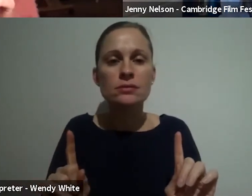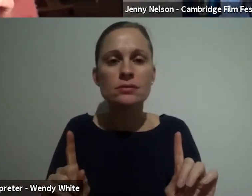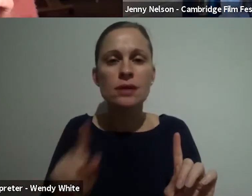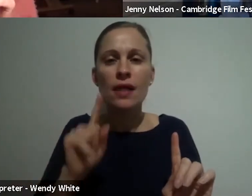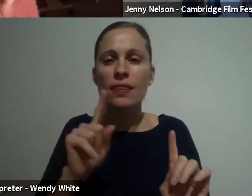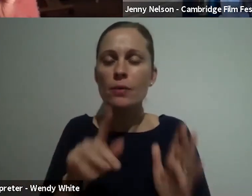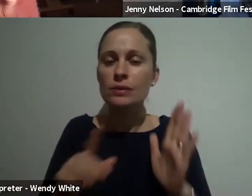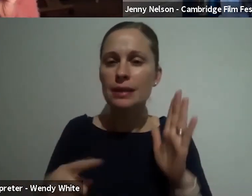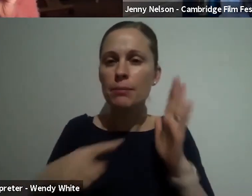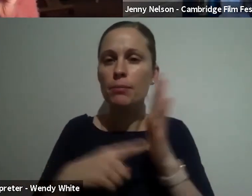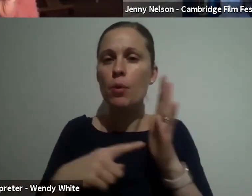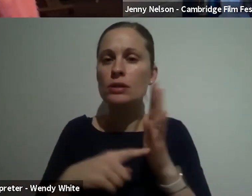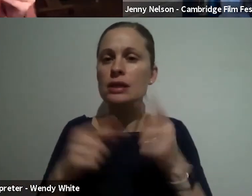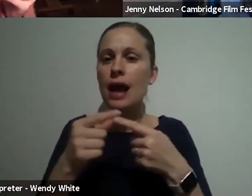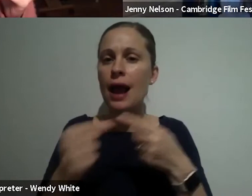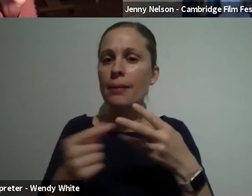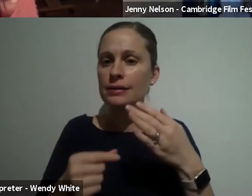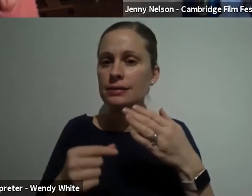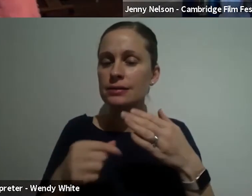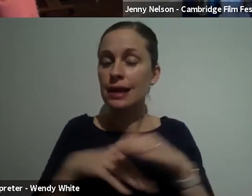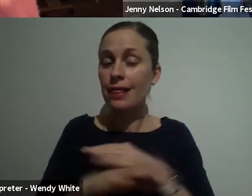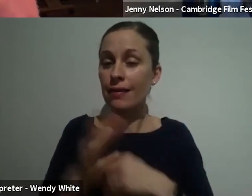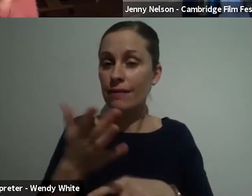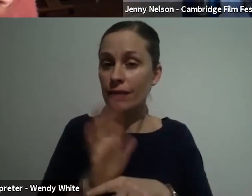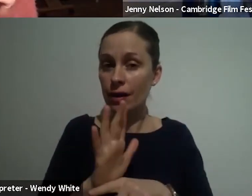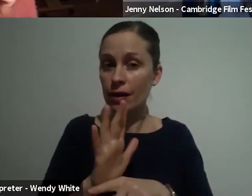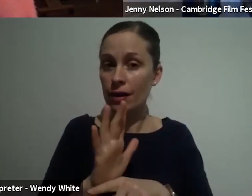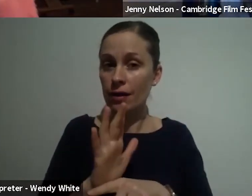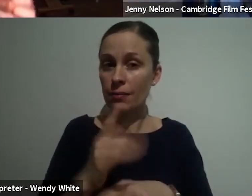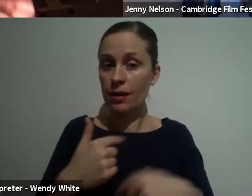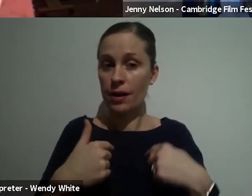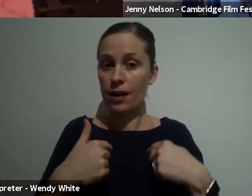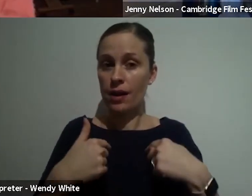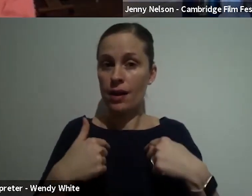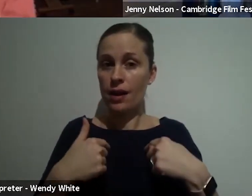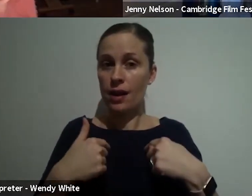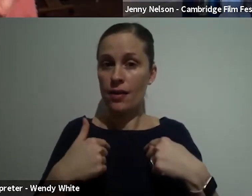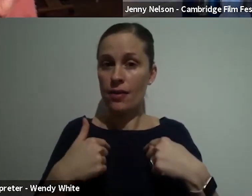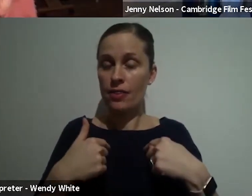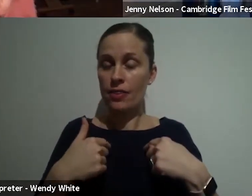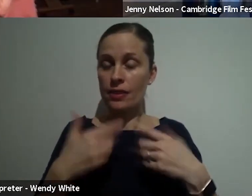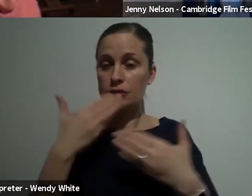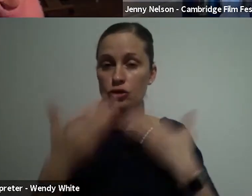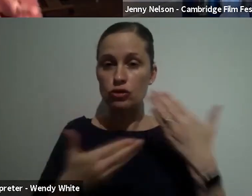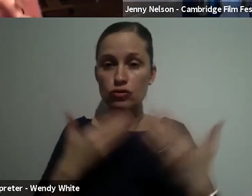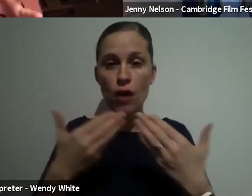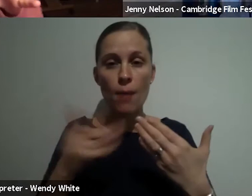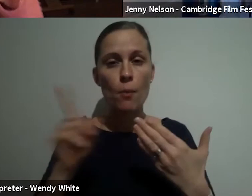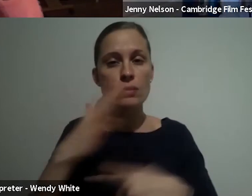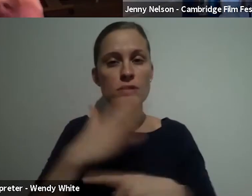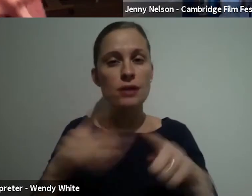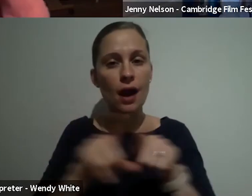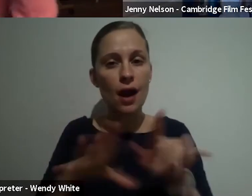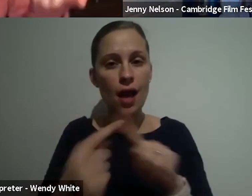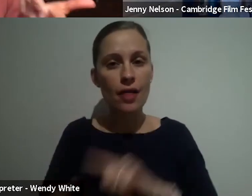element in the film that to me, describes perfectly how was the society back then. And I don't know